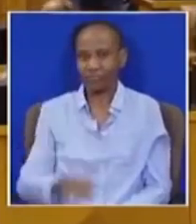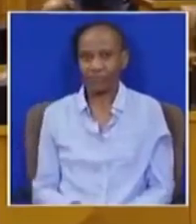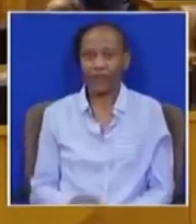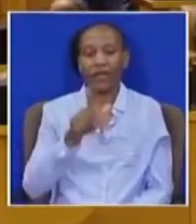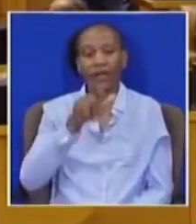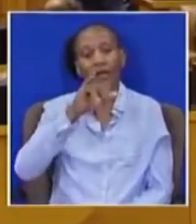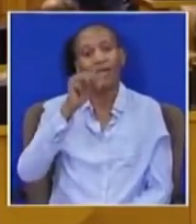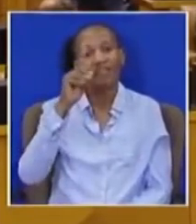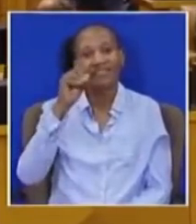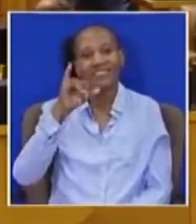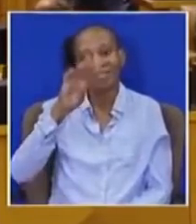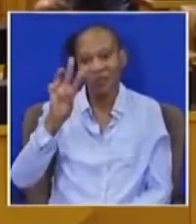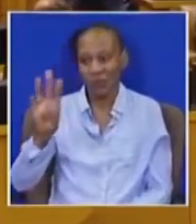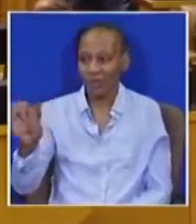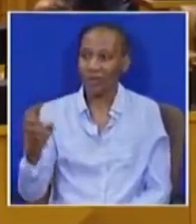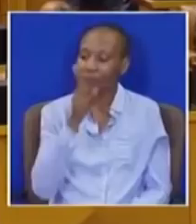Tula.